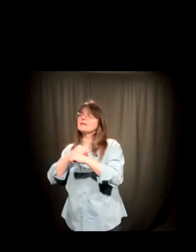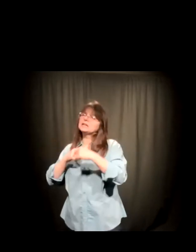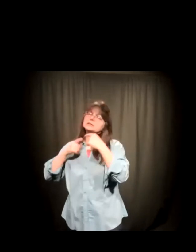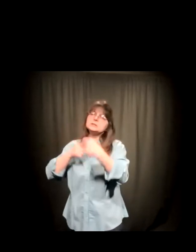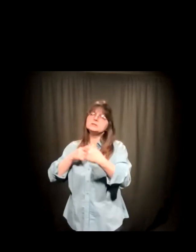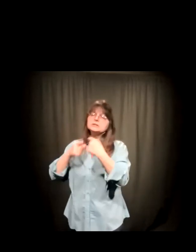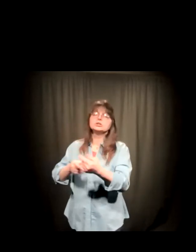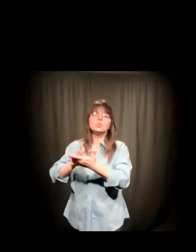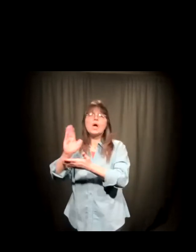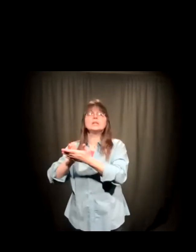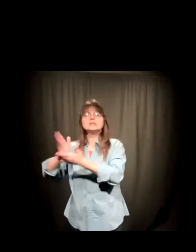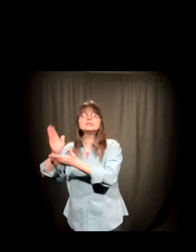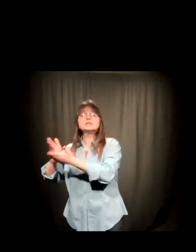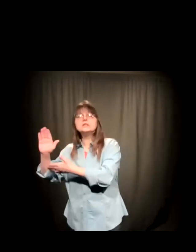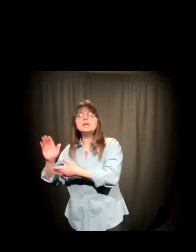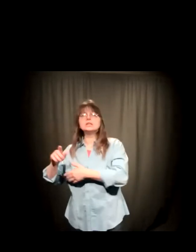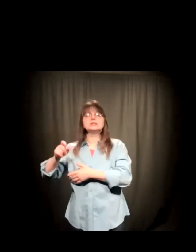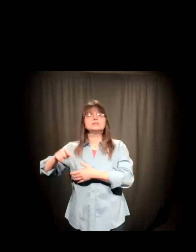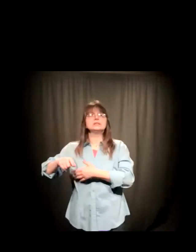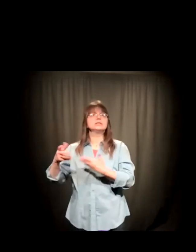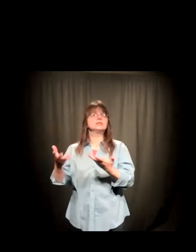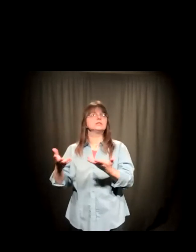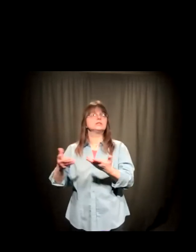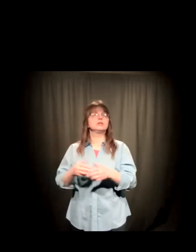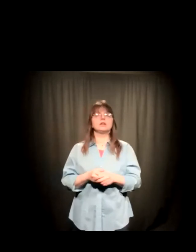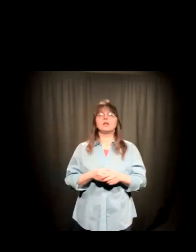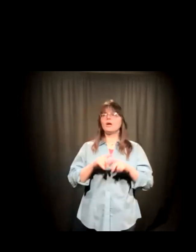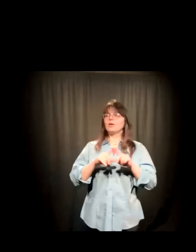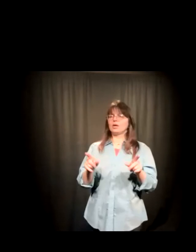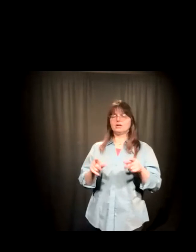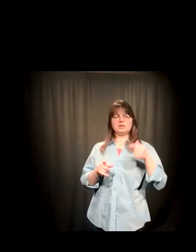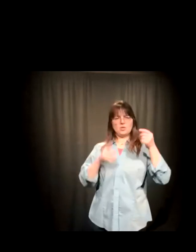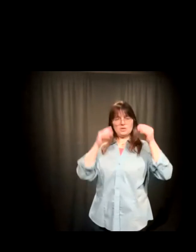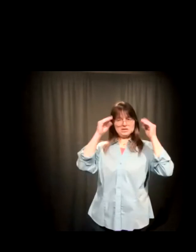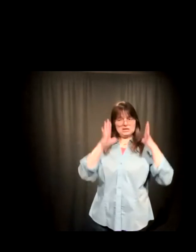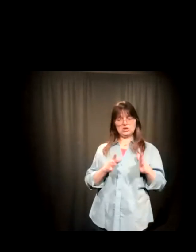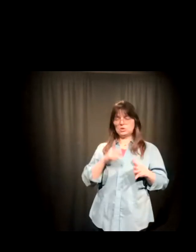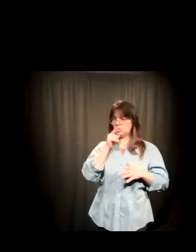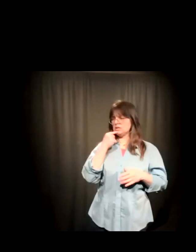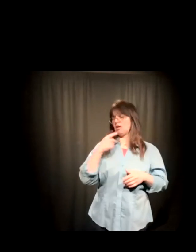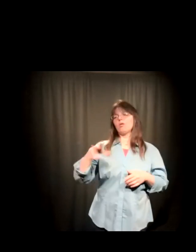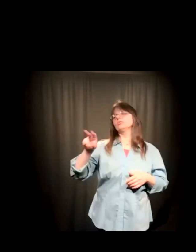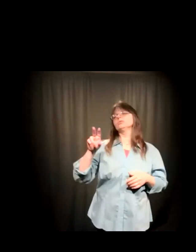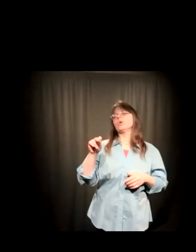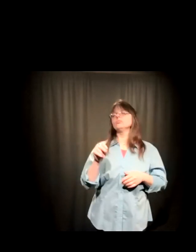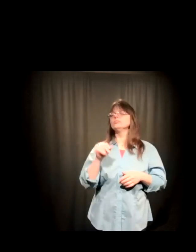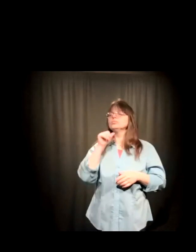say that ASL was unnecessary, that the deaf could do without it and should be forced to, if